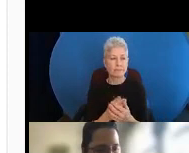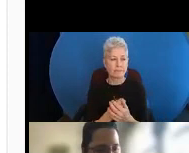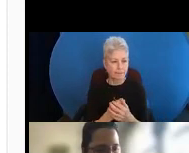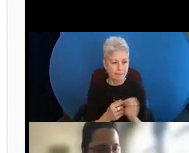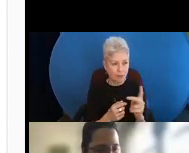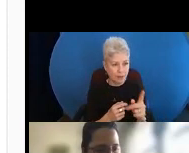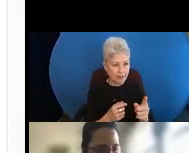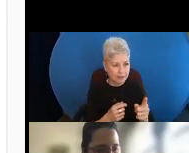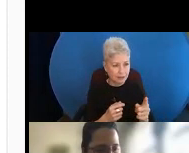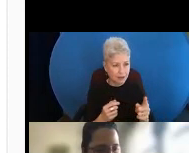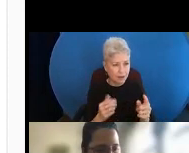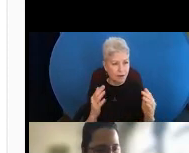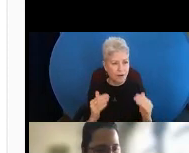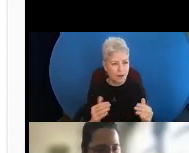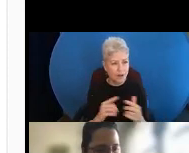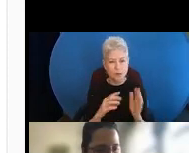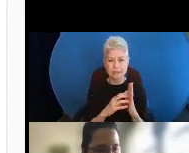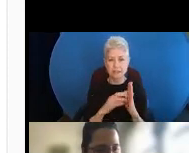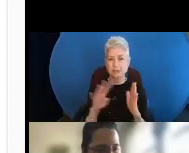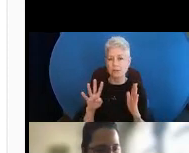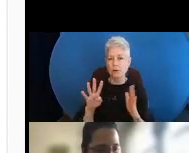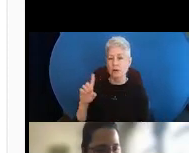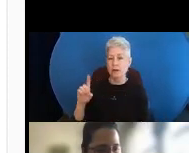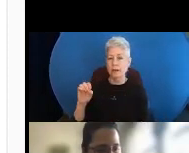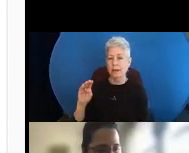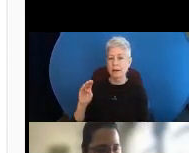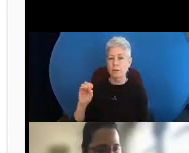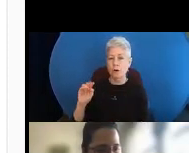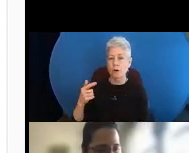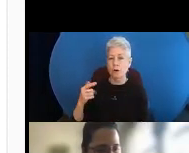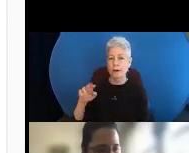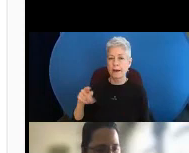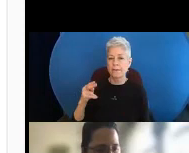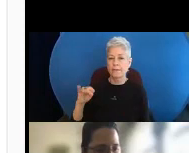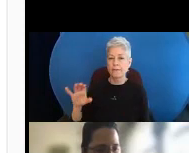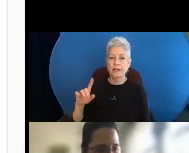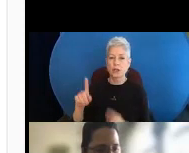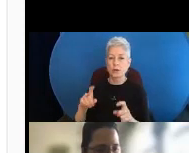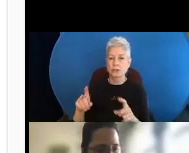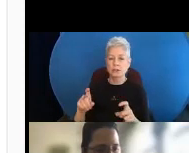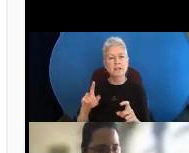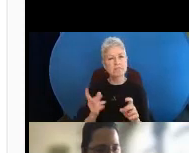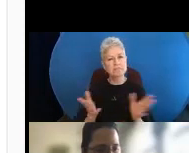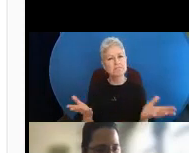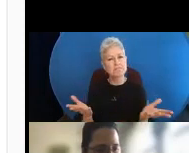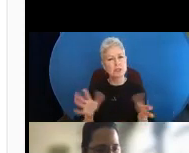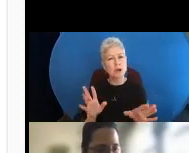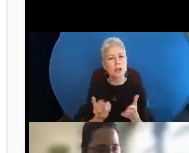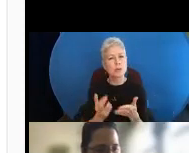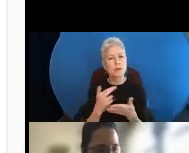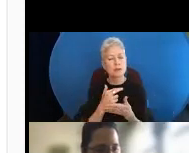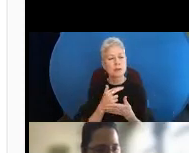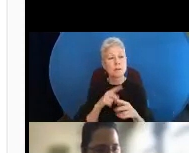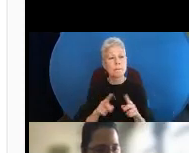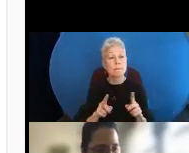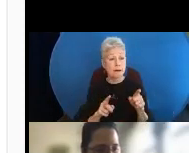Okay, so moving on to section 4, the demographic questions. Again, we went over this. These